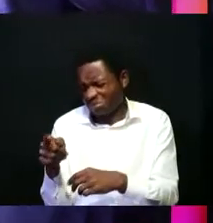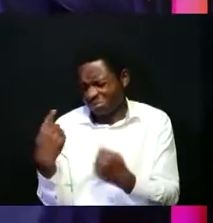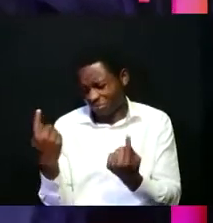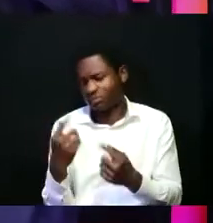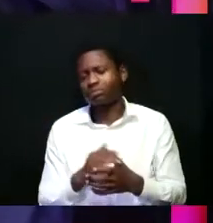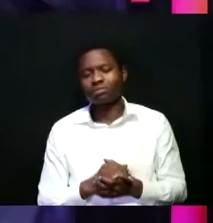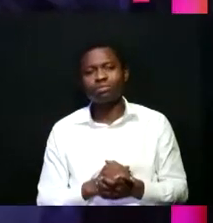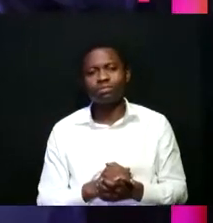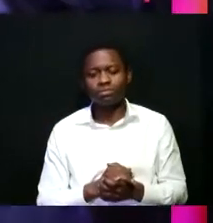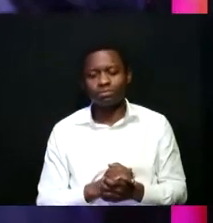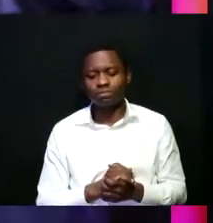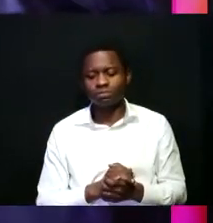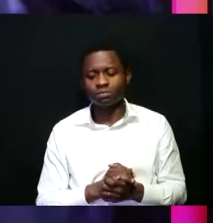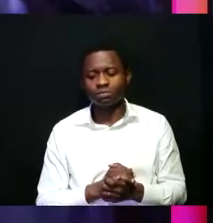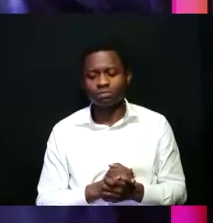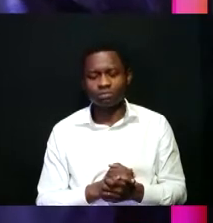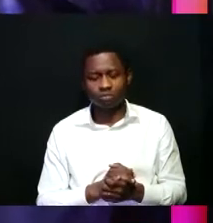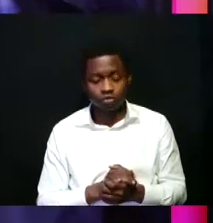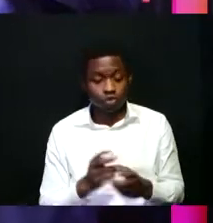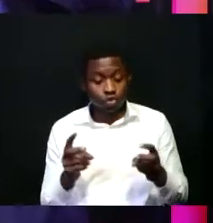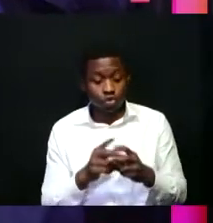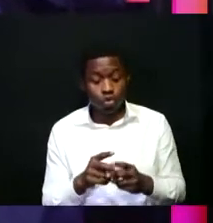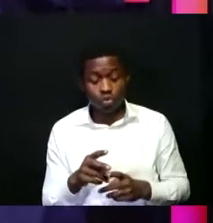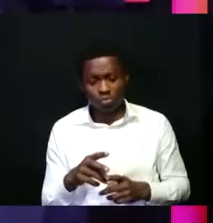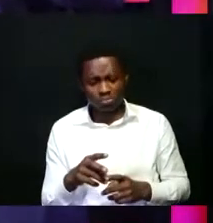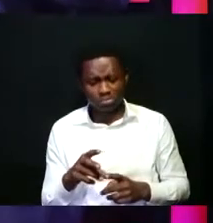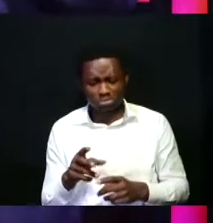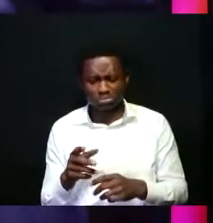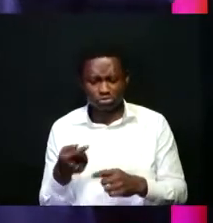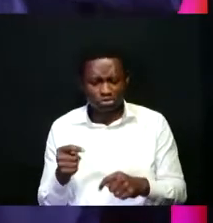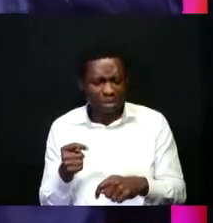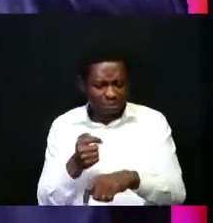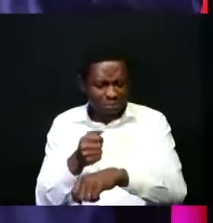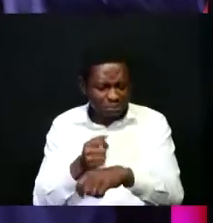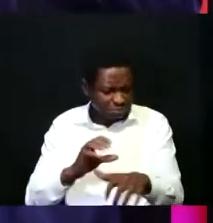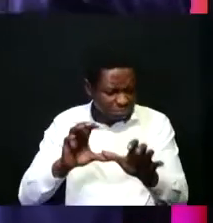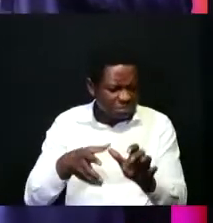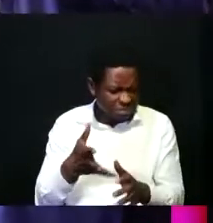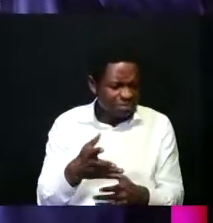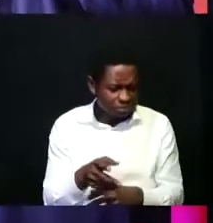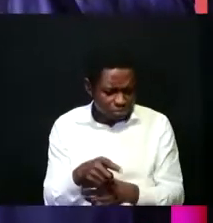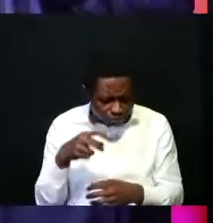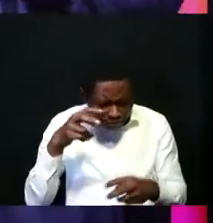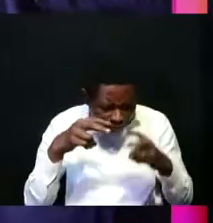That is why all the calamity, the affliction has come upon him. And